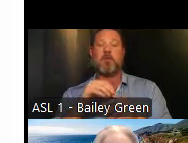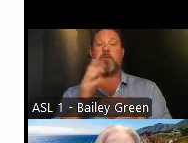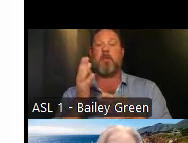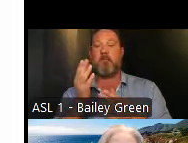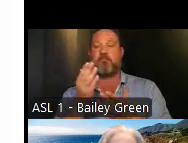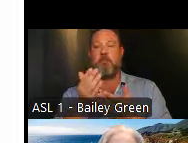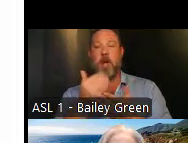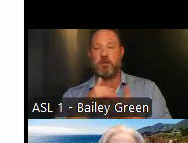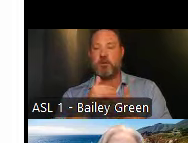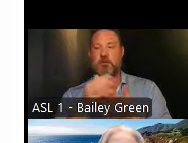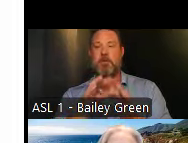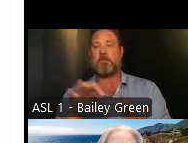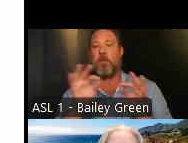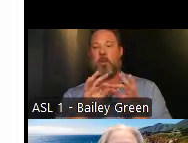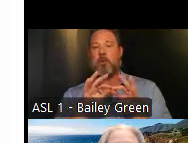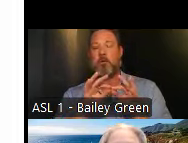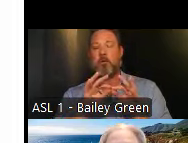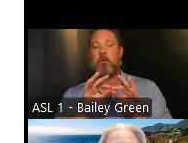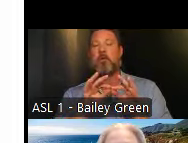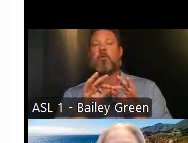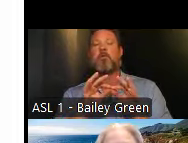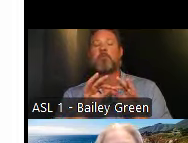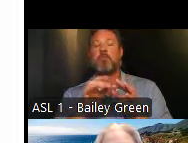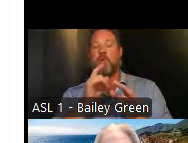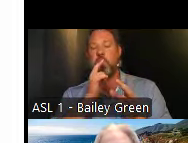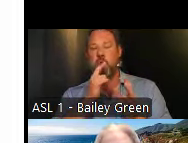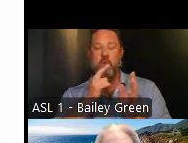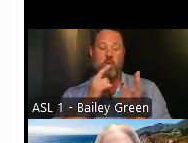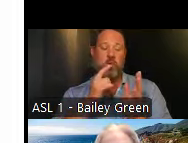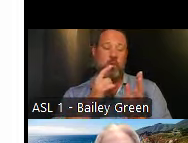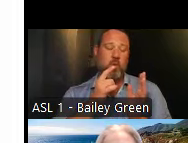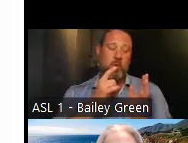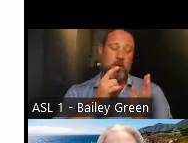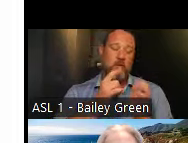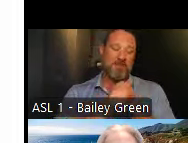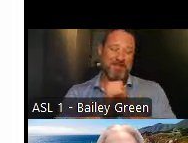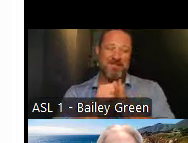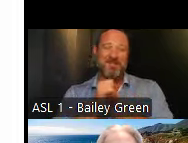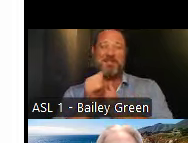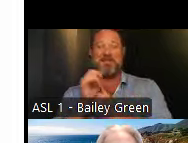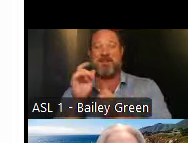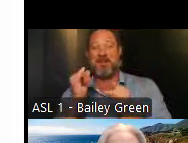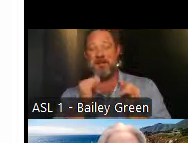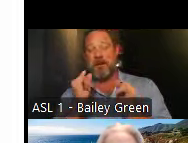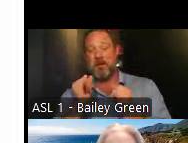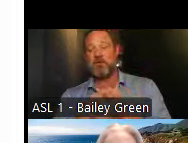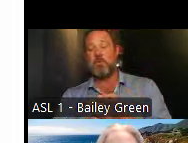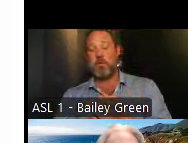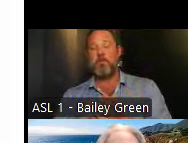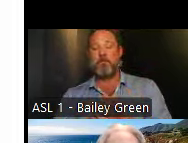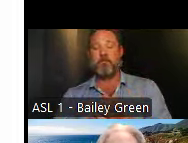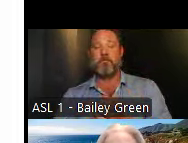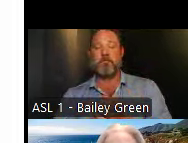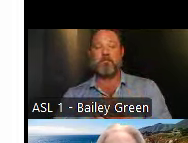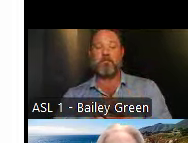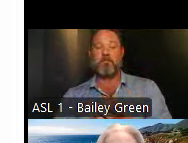important for our folks who are really vulnerable and really at risk in the care facilities in